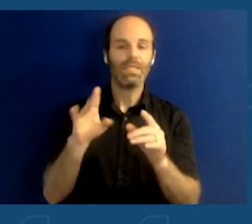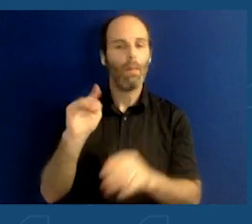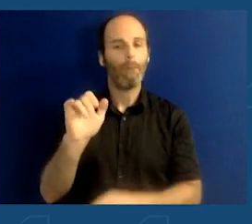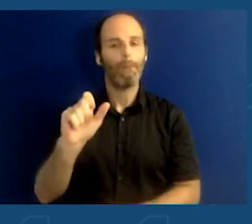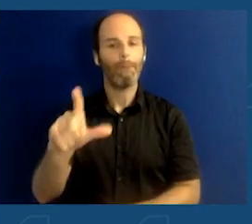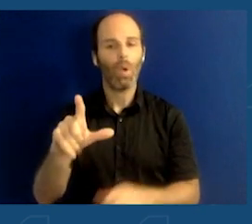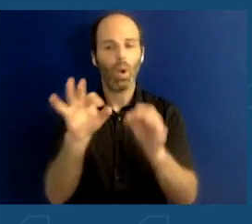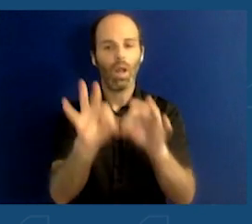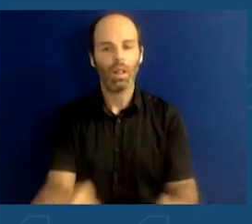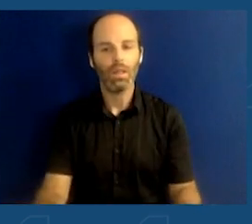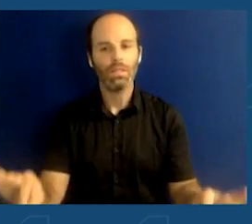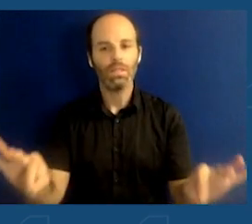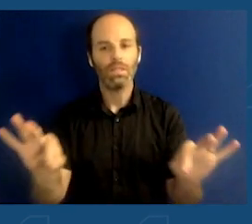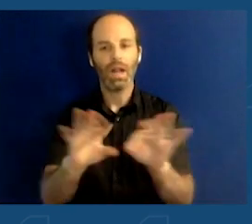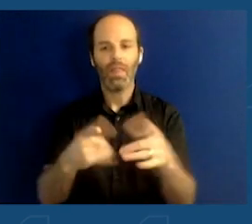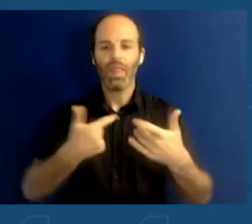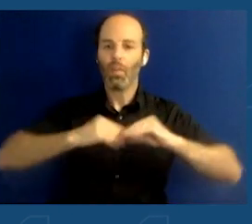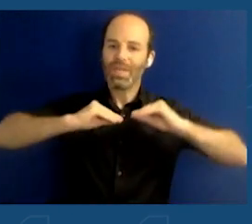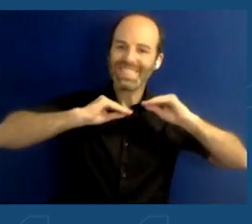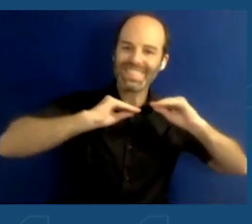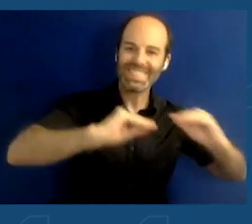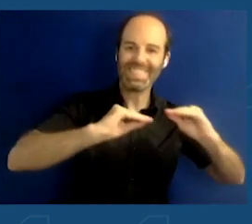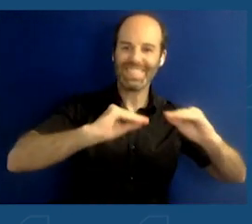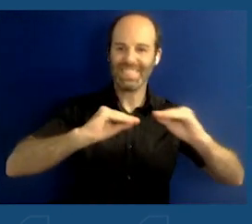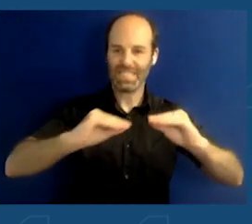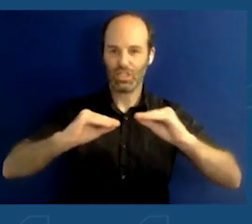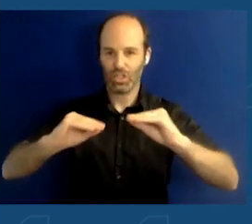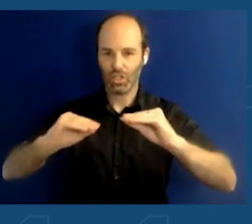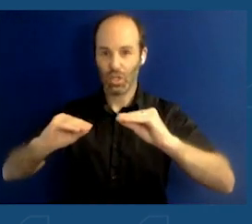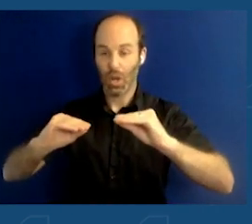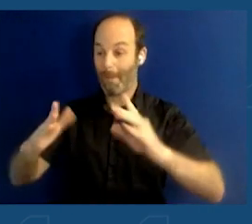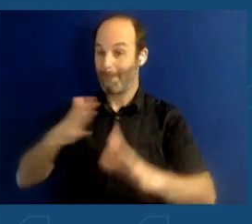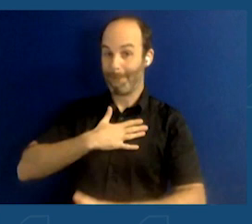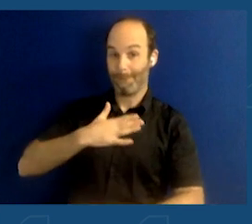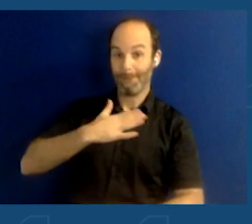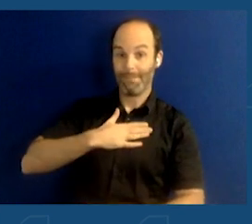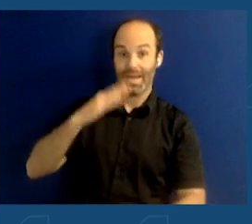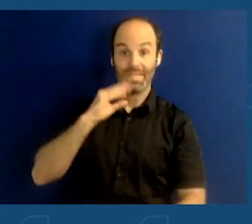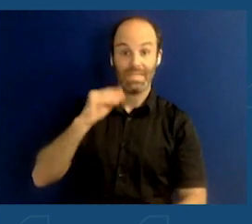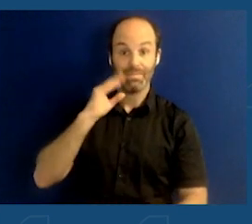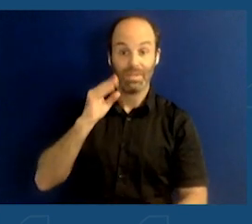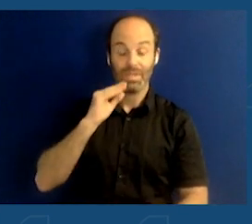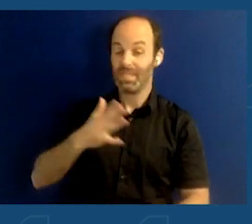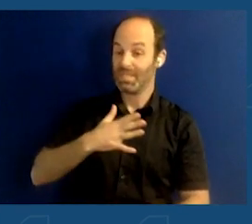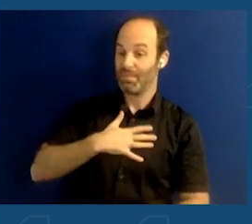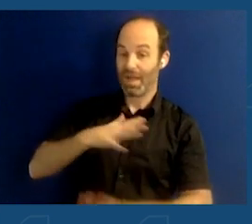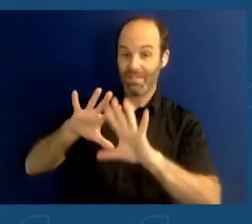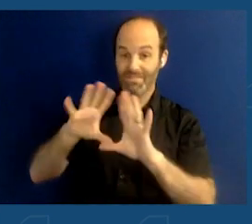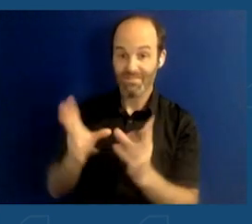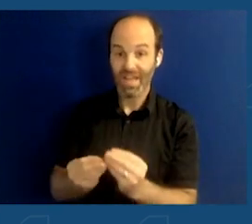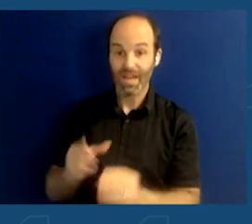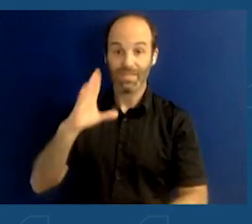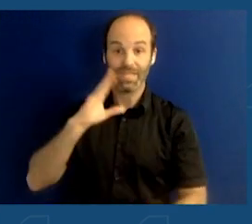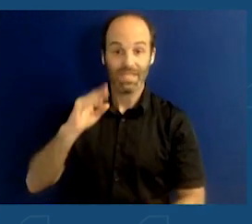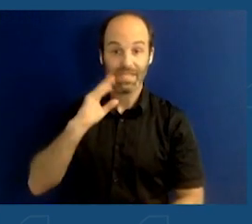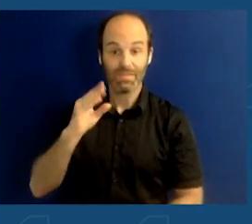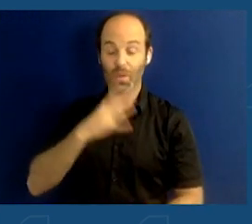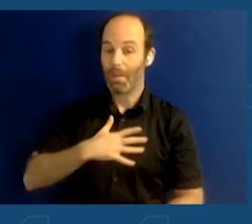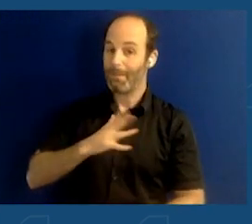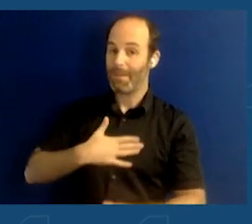we teach what happened to me, to my family, to my